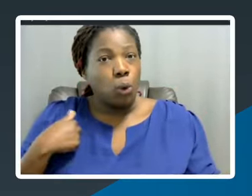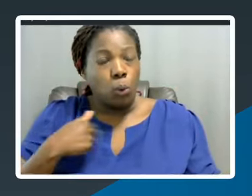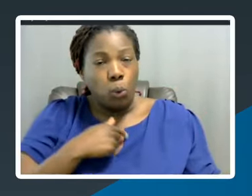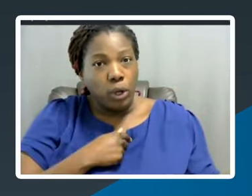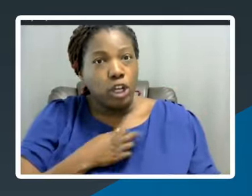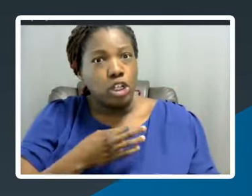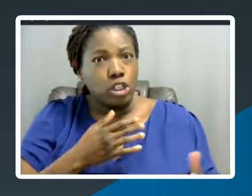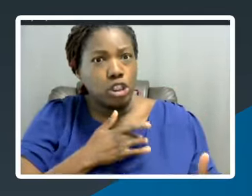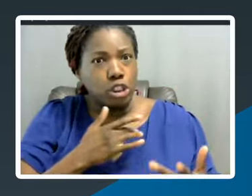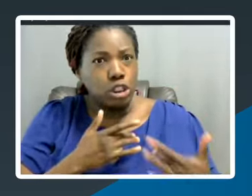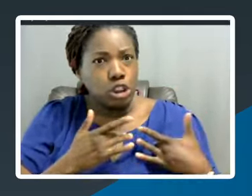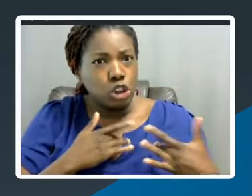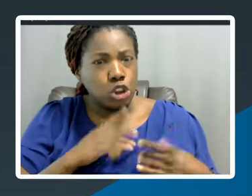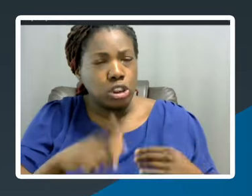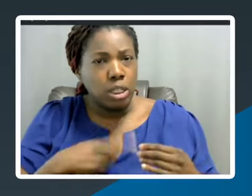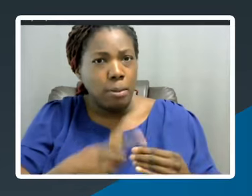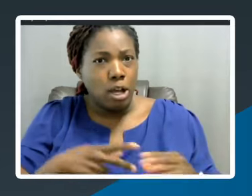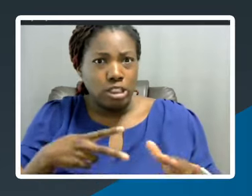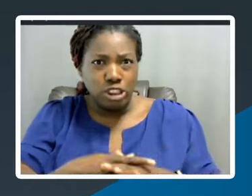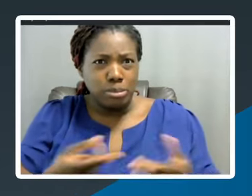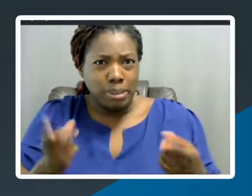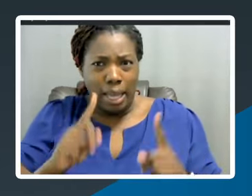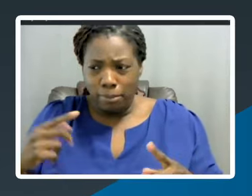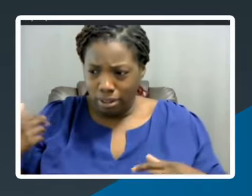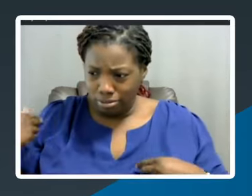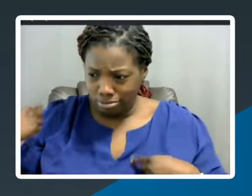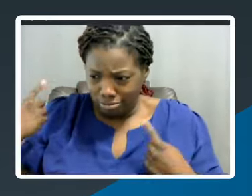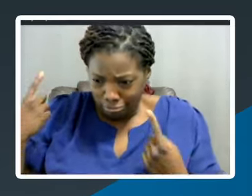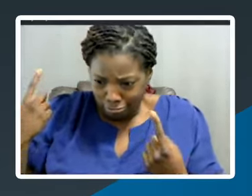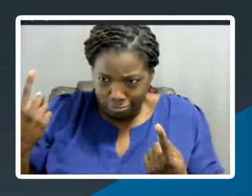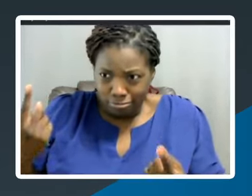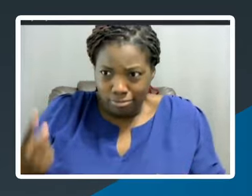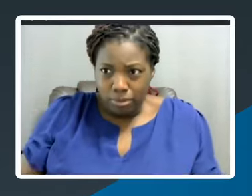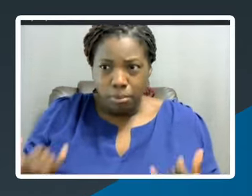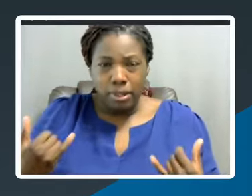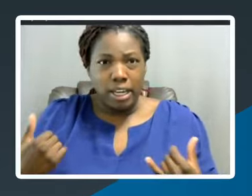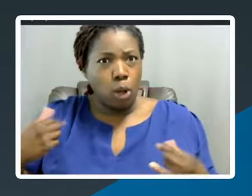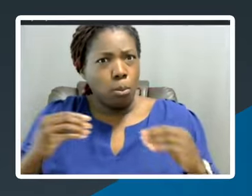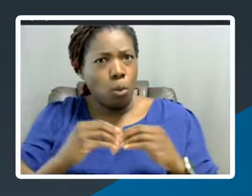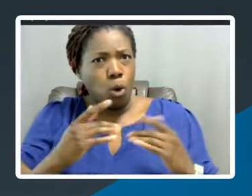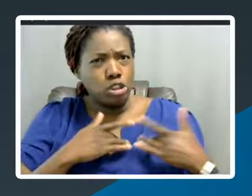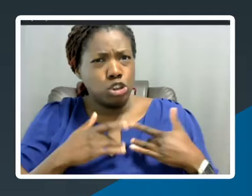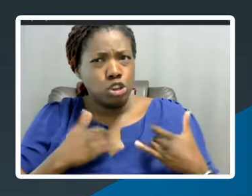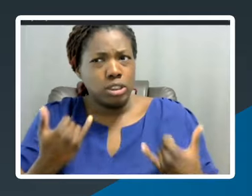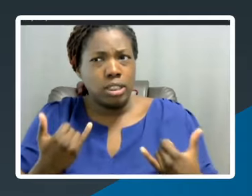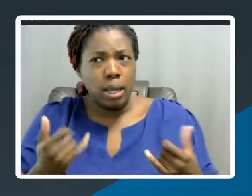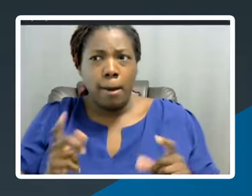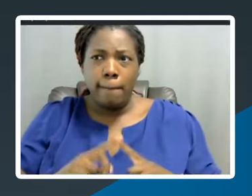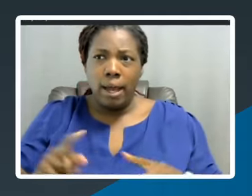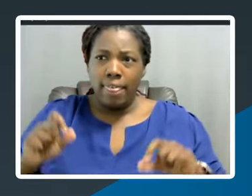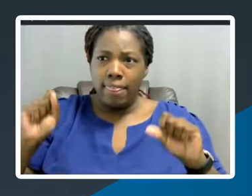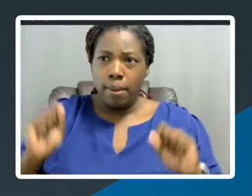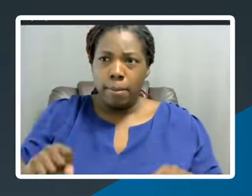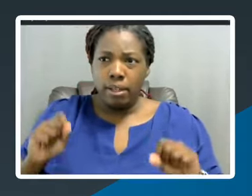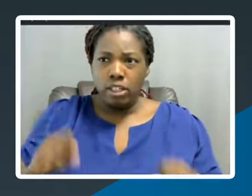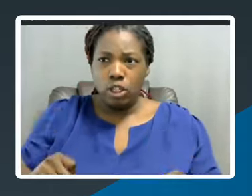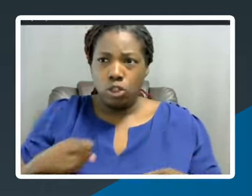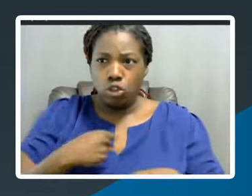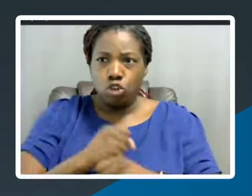We haven't for all these years, really, but now we care a lot about it. But the ability to create a